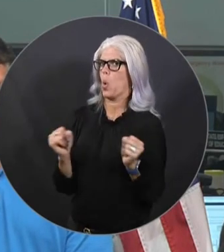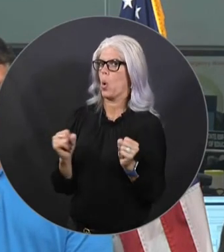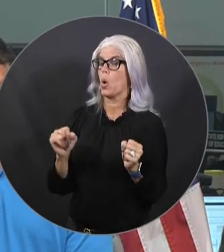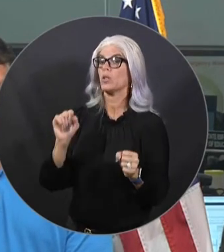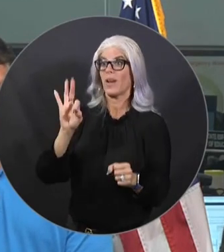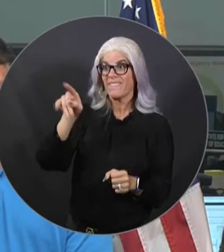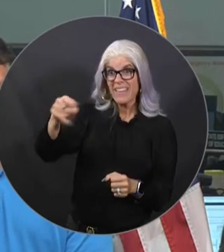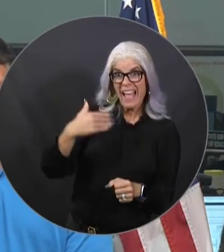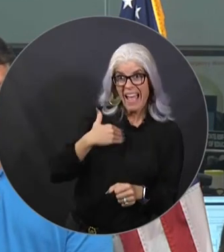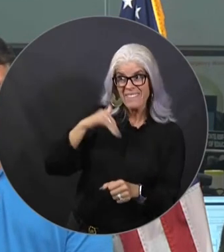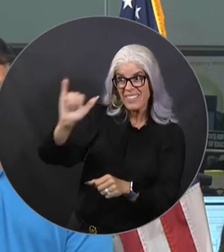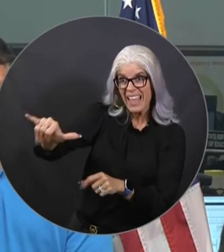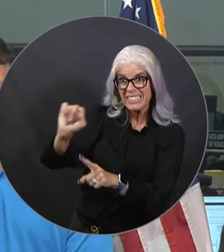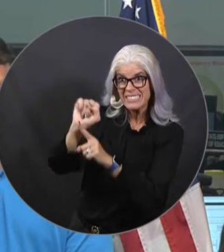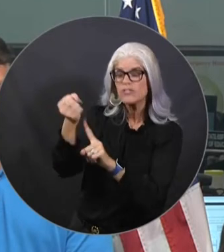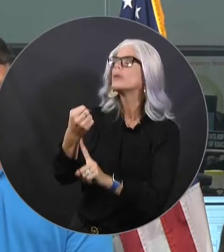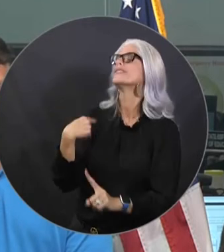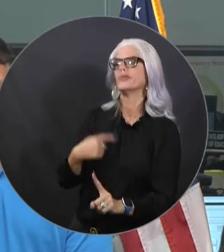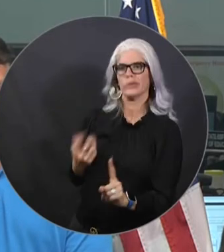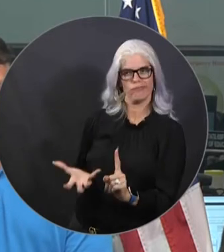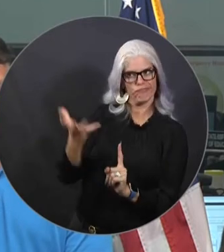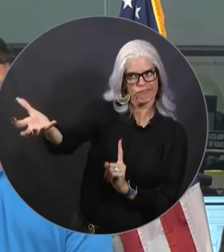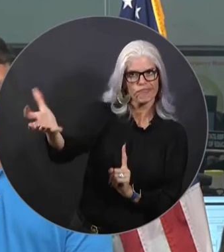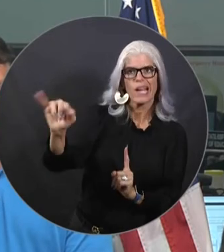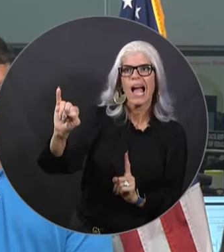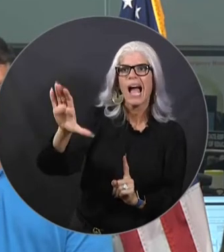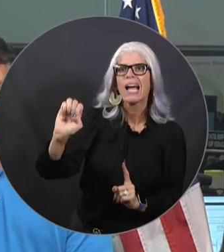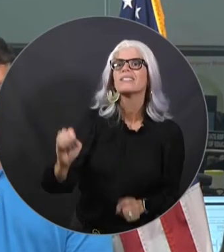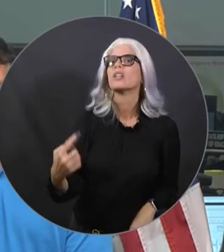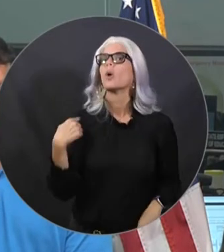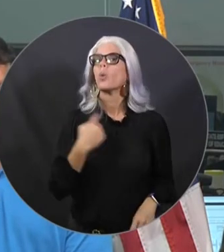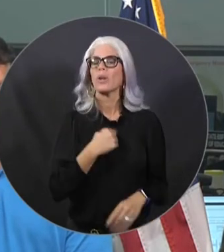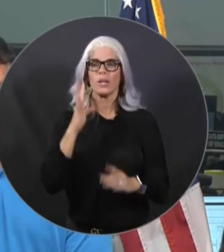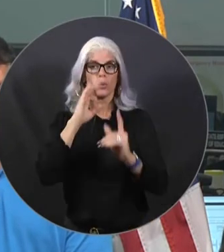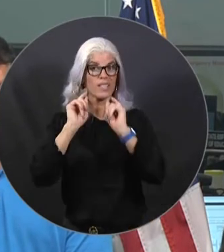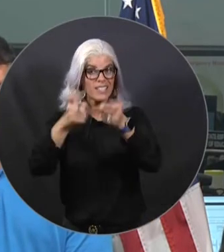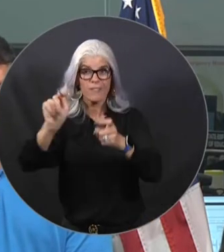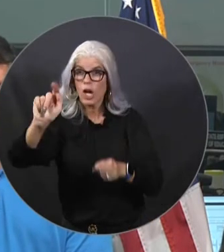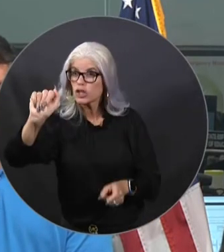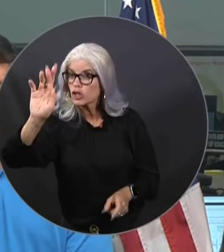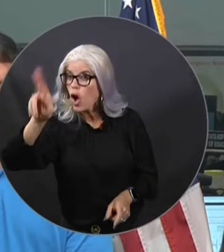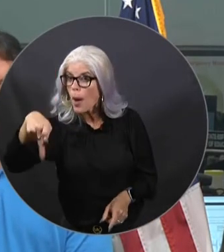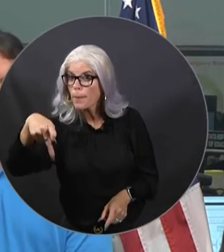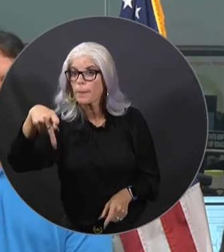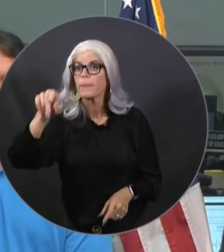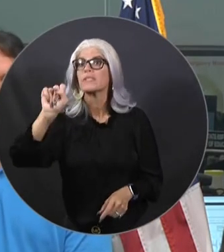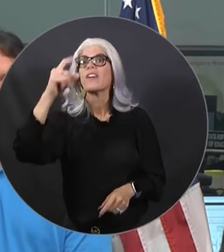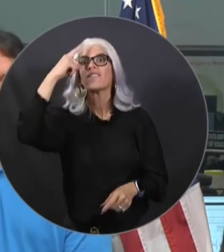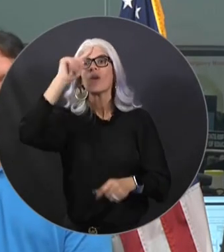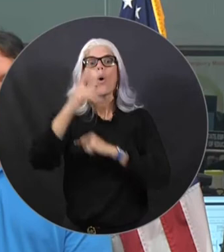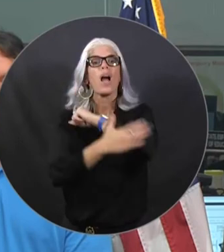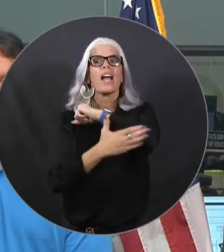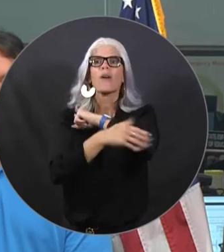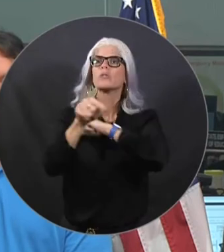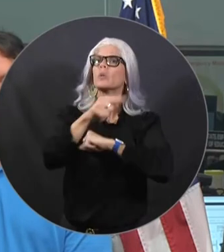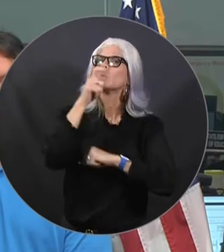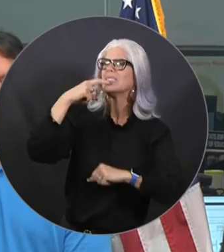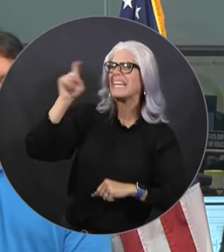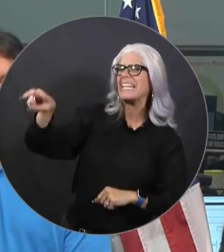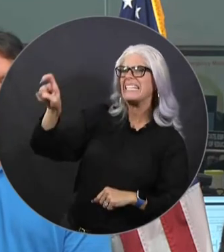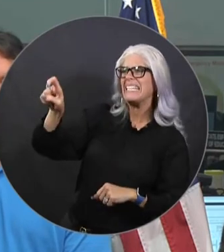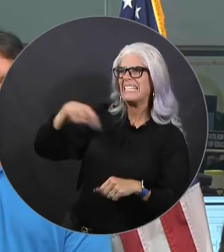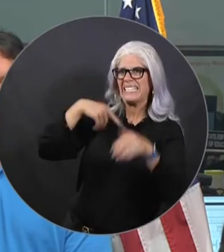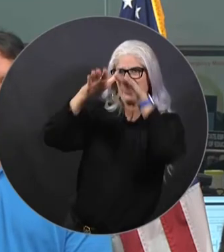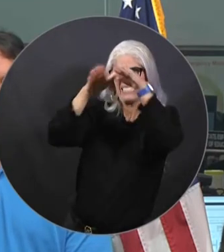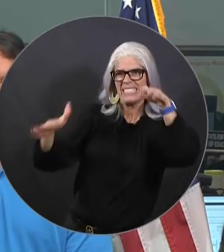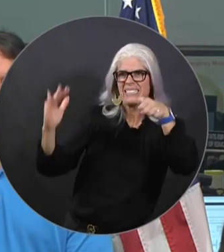will be given ice. We will be providing tarps to those counties that have requested tarps so that they can do some emergency repairs. We are looking